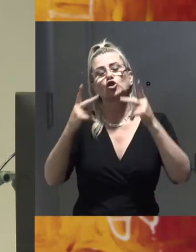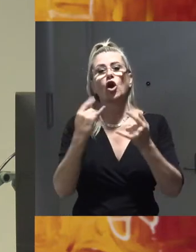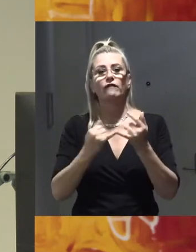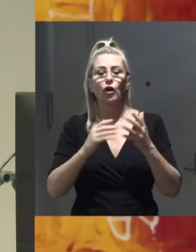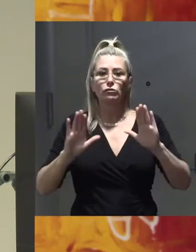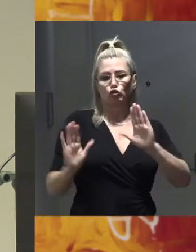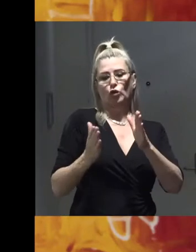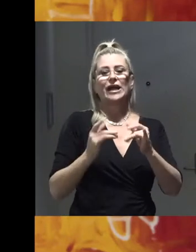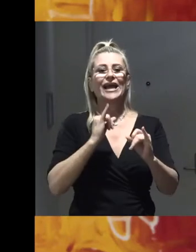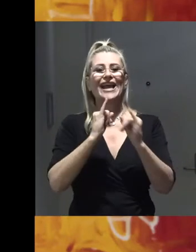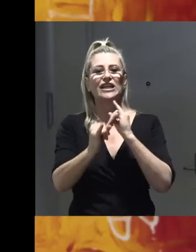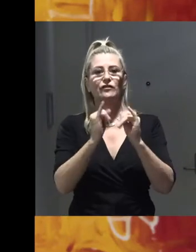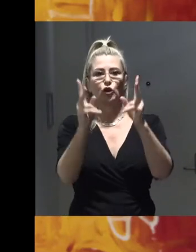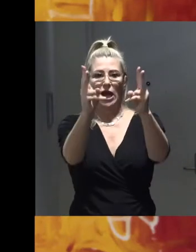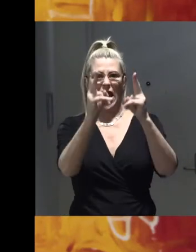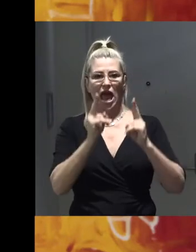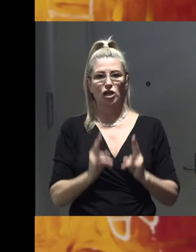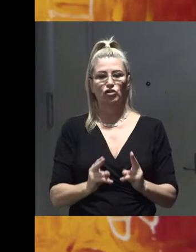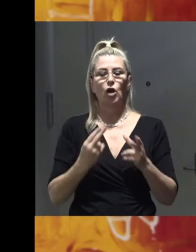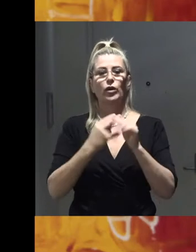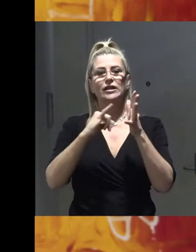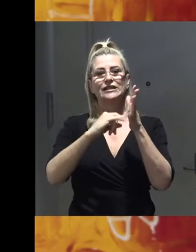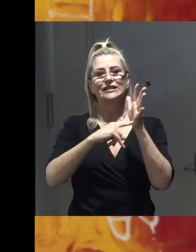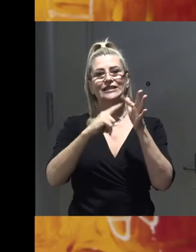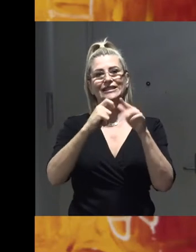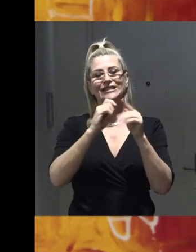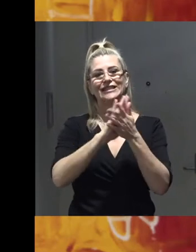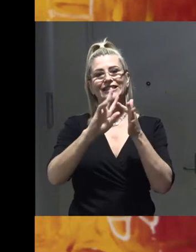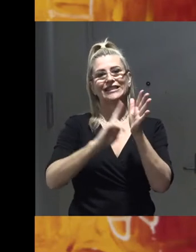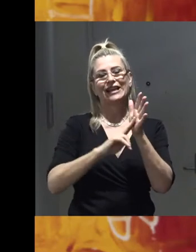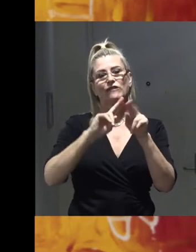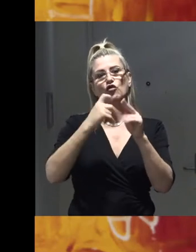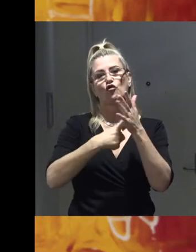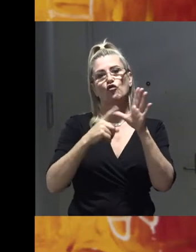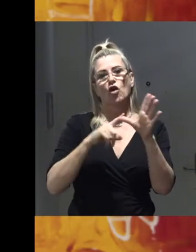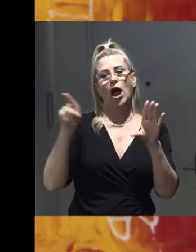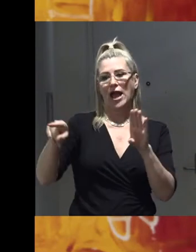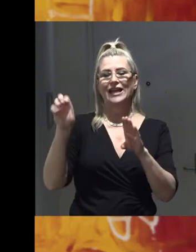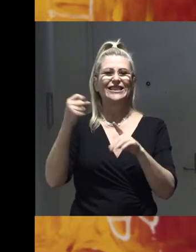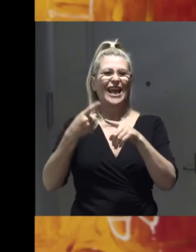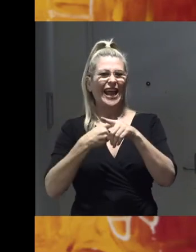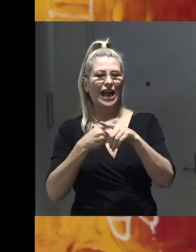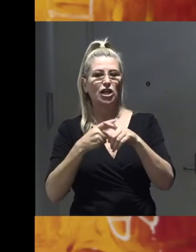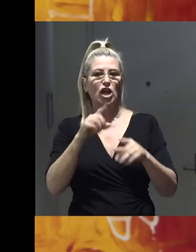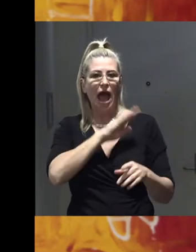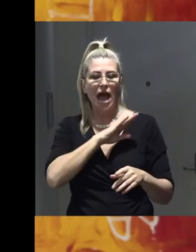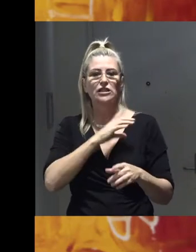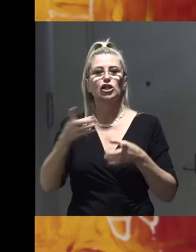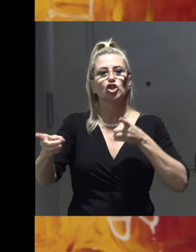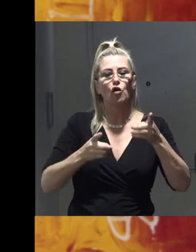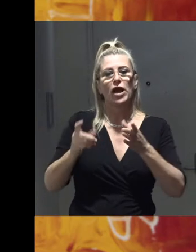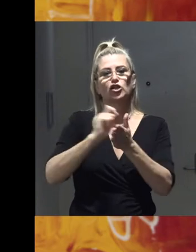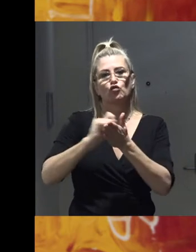interviews, extracts with Stephen Fry, an English actor, broadcaster, comedian, director, and writer, to pick up